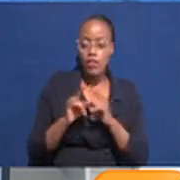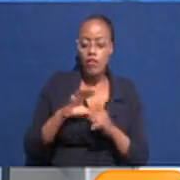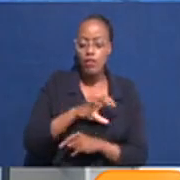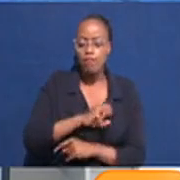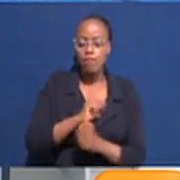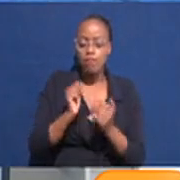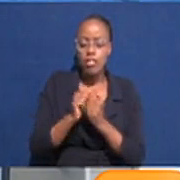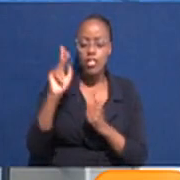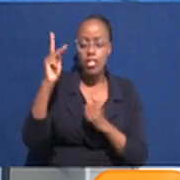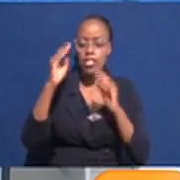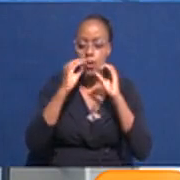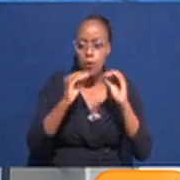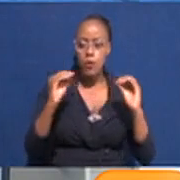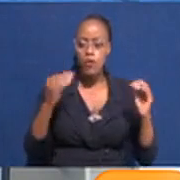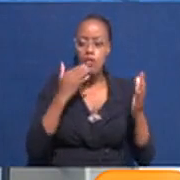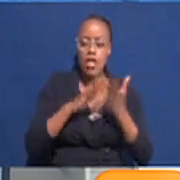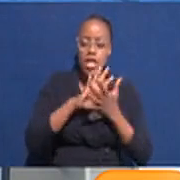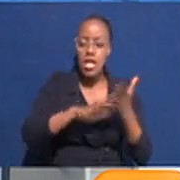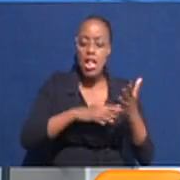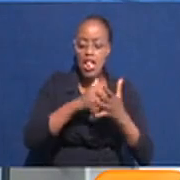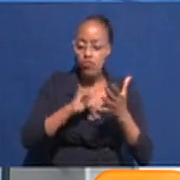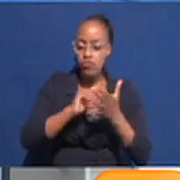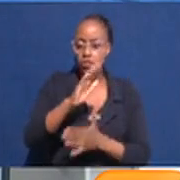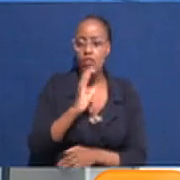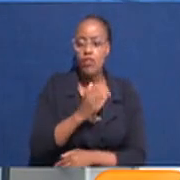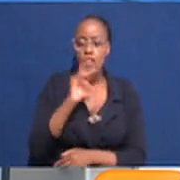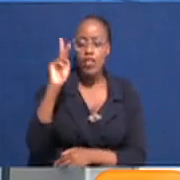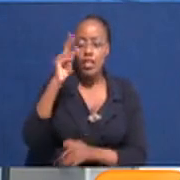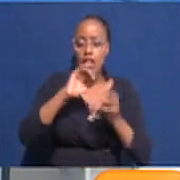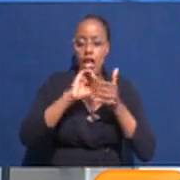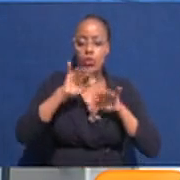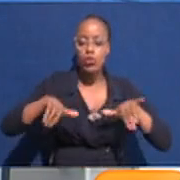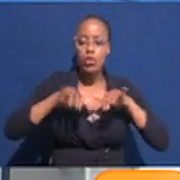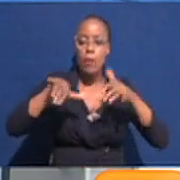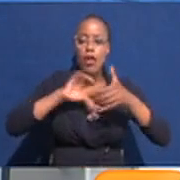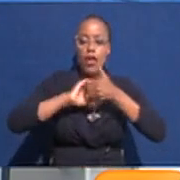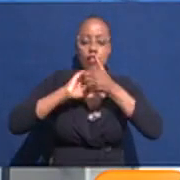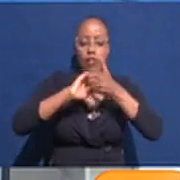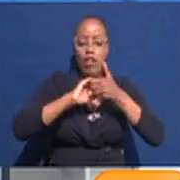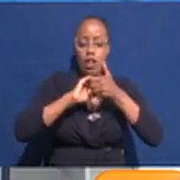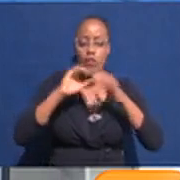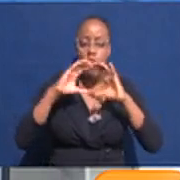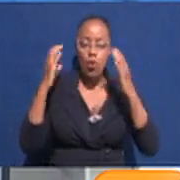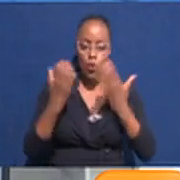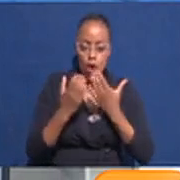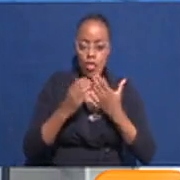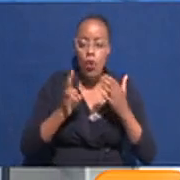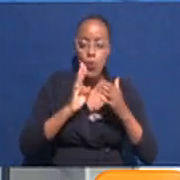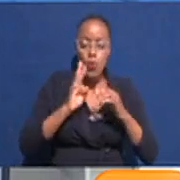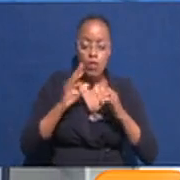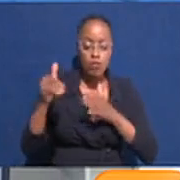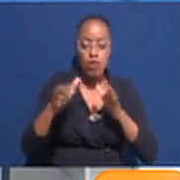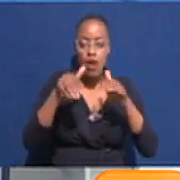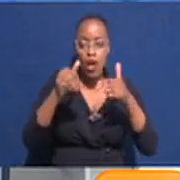patience with Kenya. In a letter to the Stabilization Committee of the Kenya Swimming Federation, World Aquatics says if the roadmap to